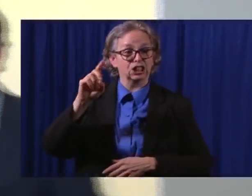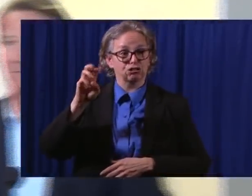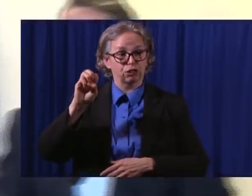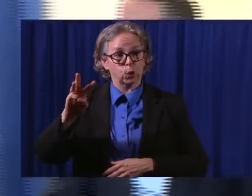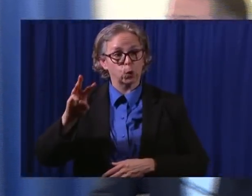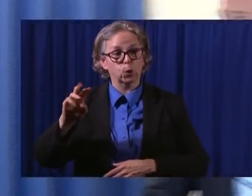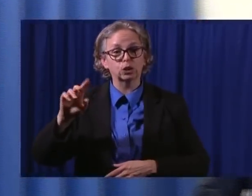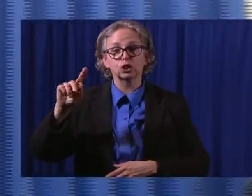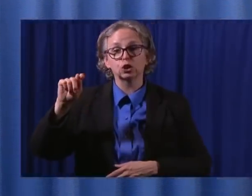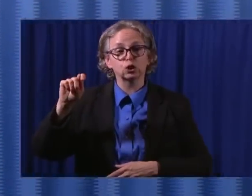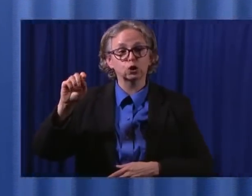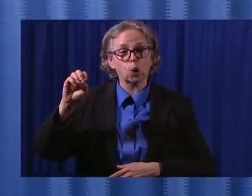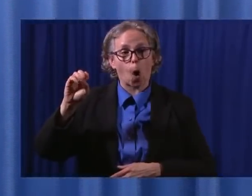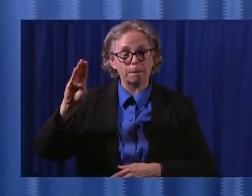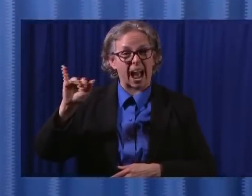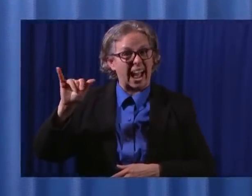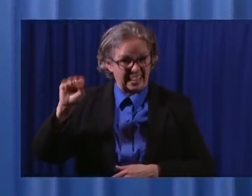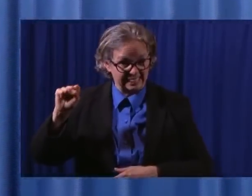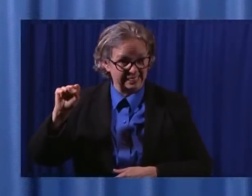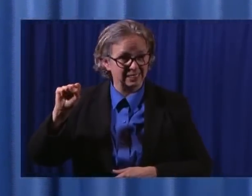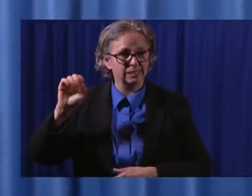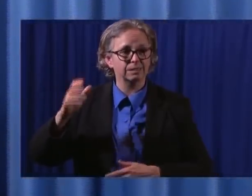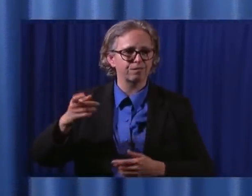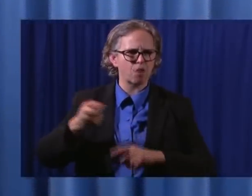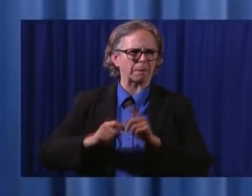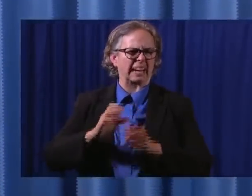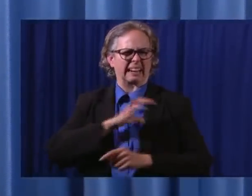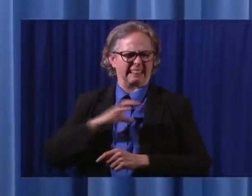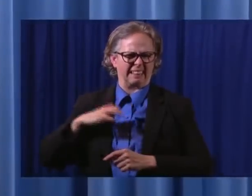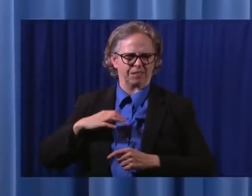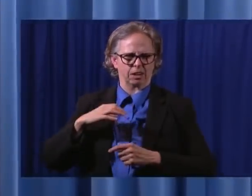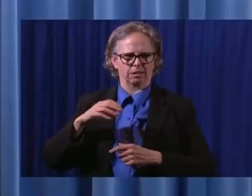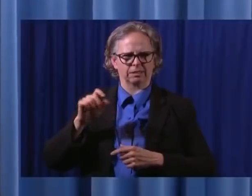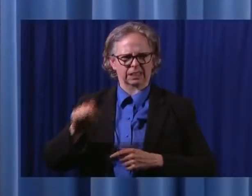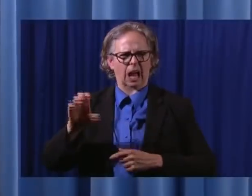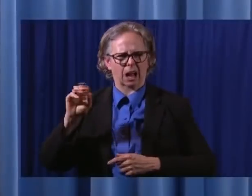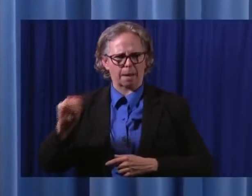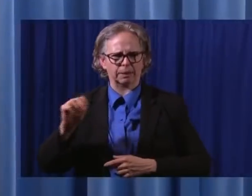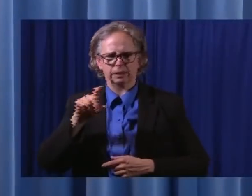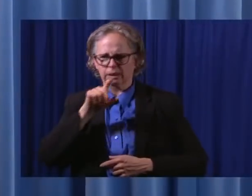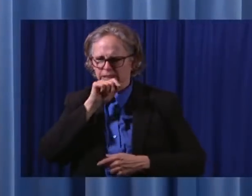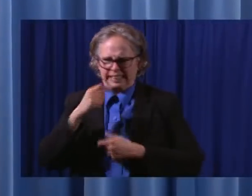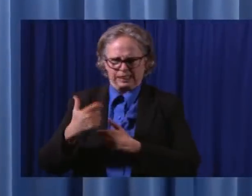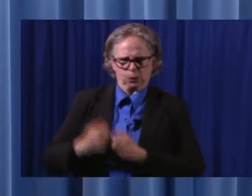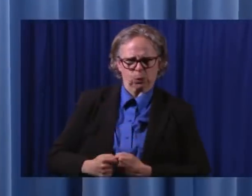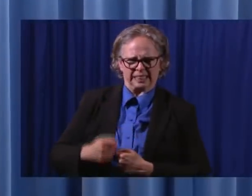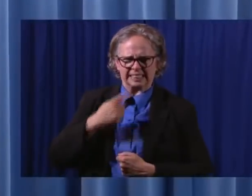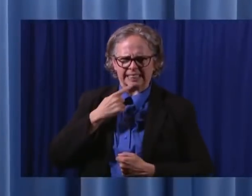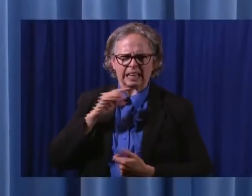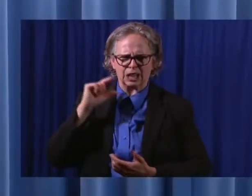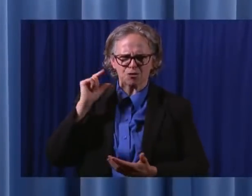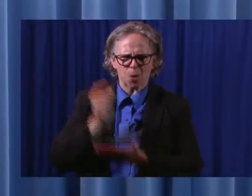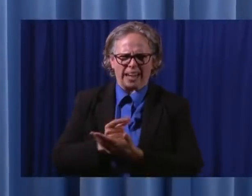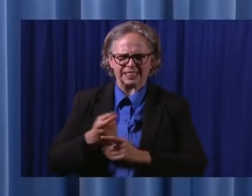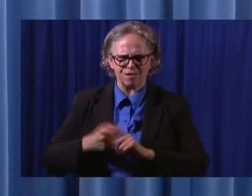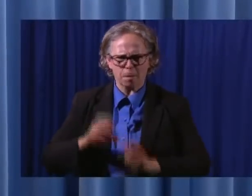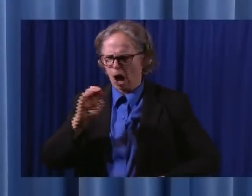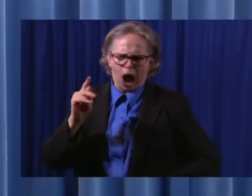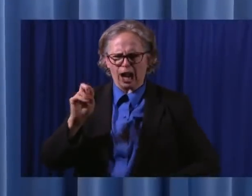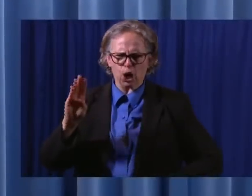to Otterbein as well. So congratulations. Sorry I missed you.